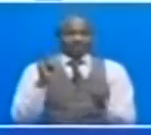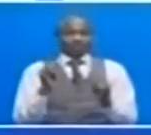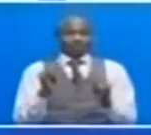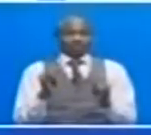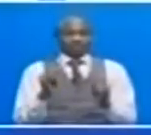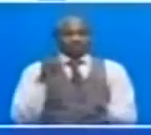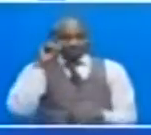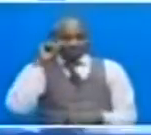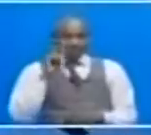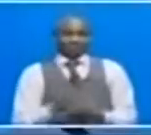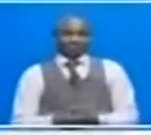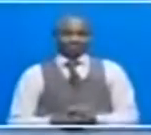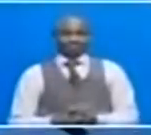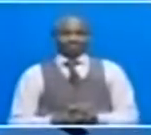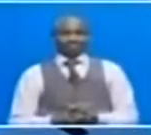News, Mombasa.